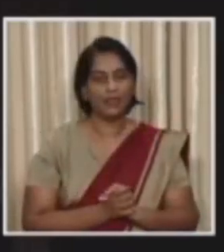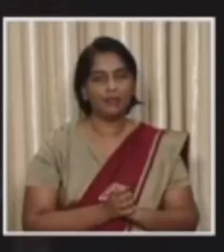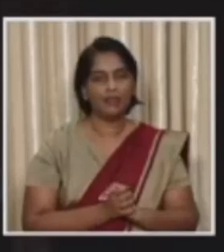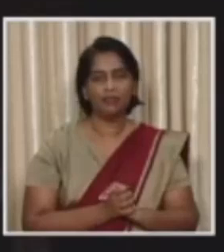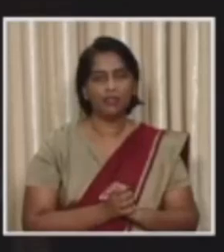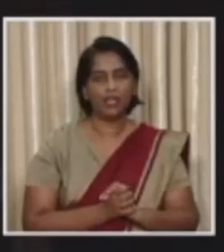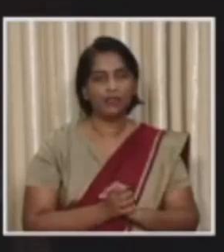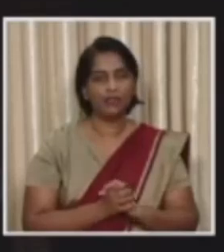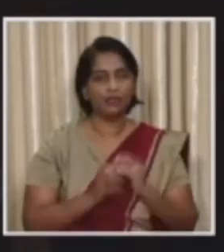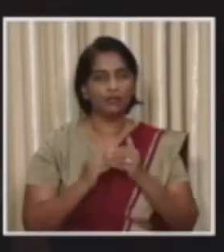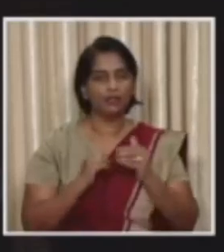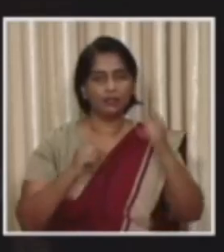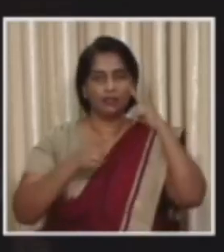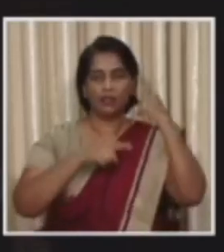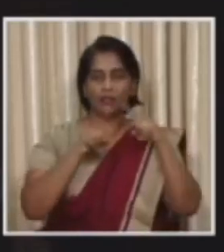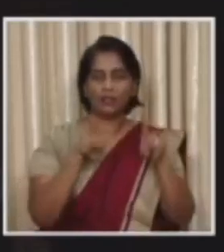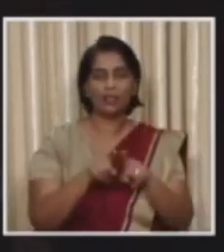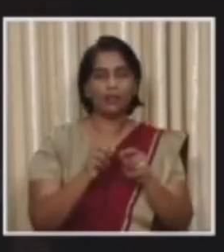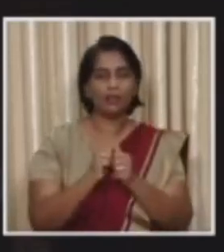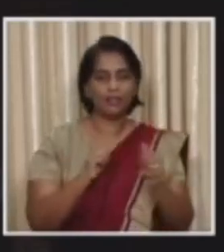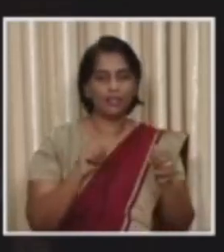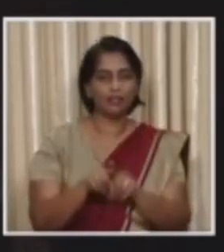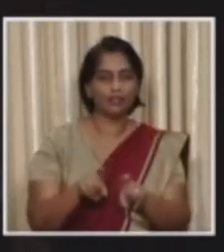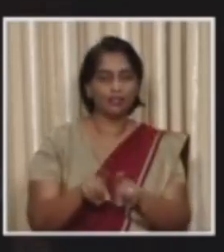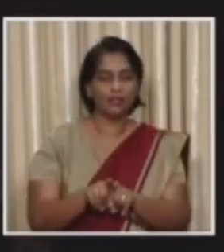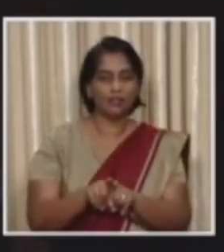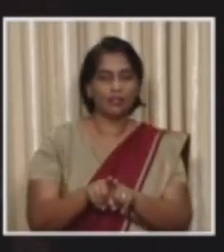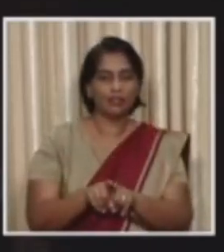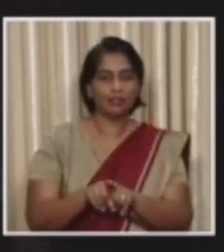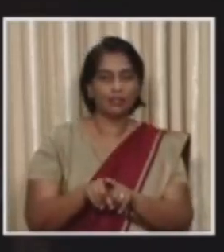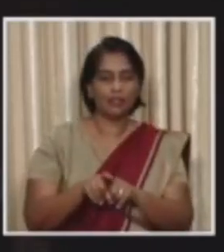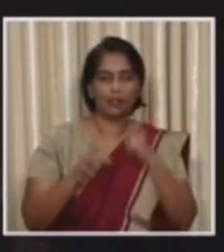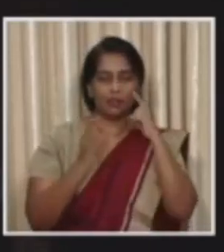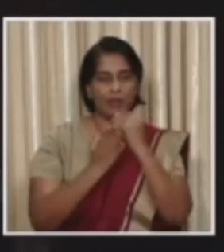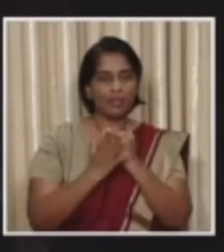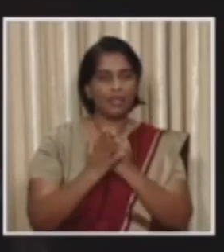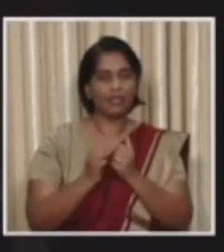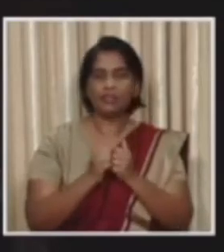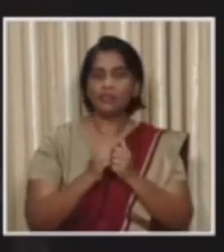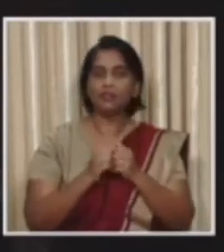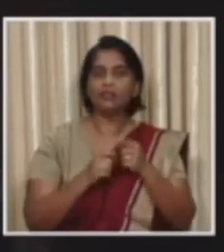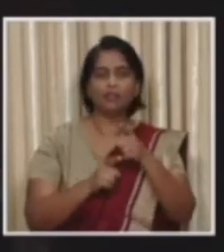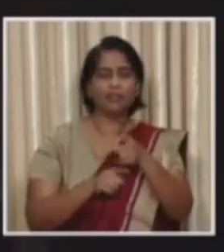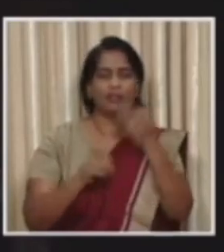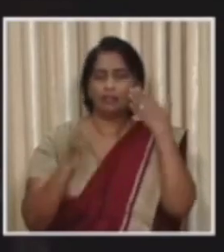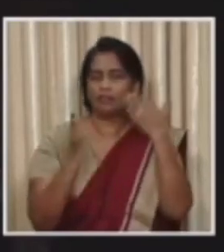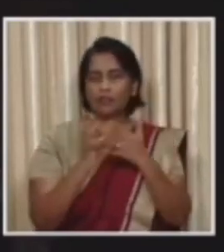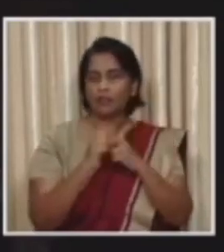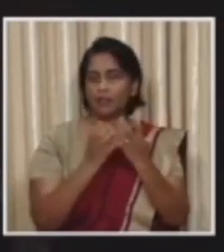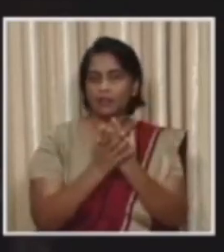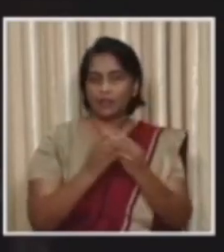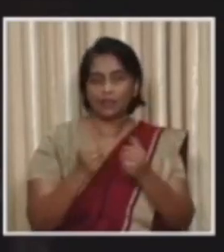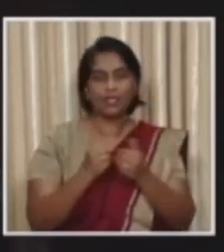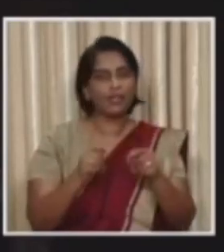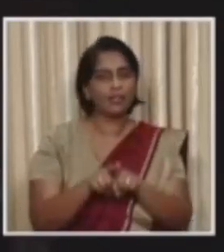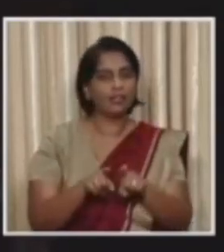But at least, whatever the template, as you know, we have a capitalist understanding of the market and economy. We have a Marxist